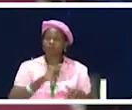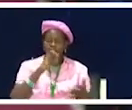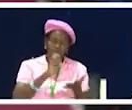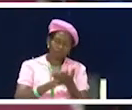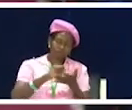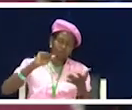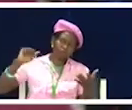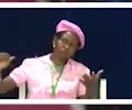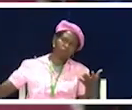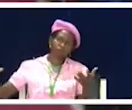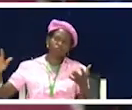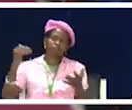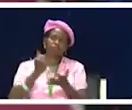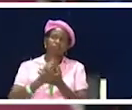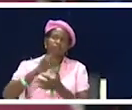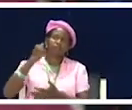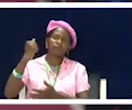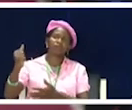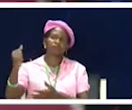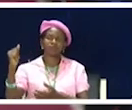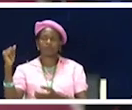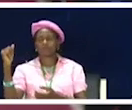remove."